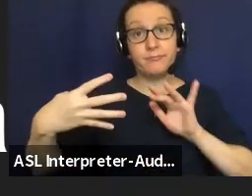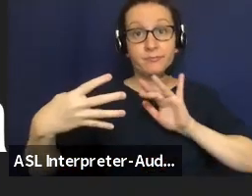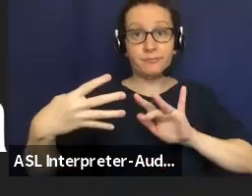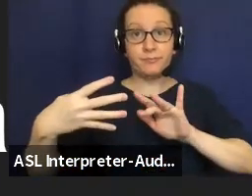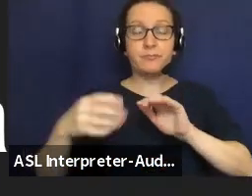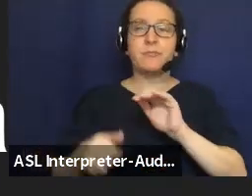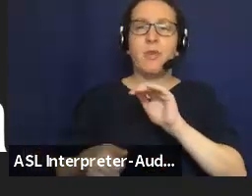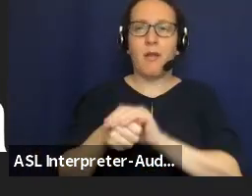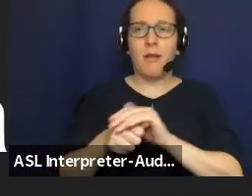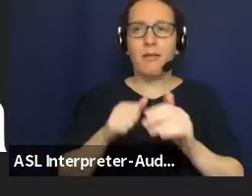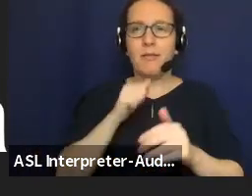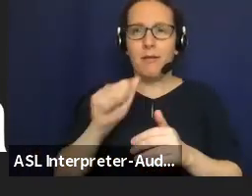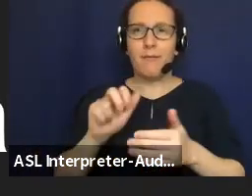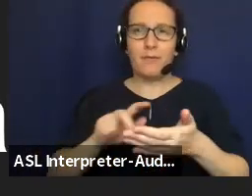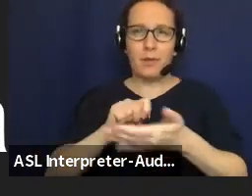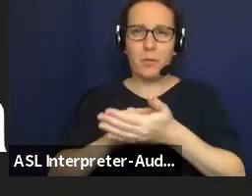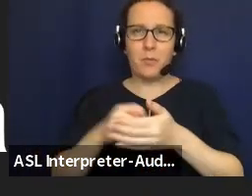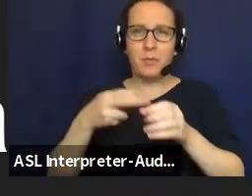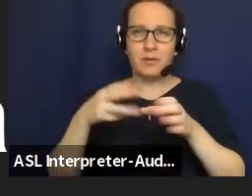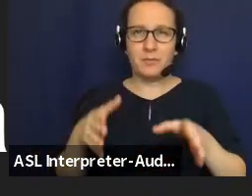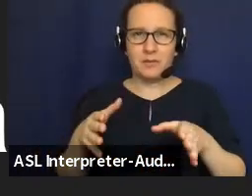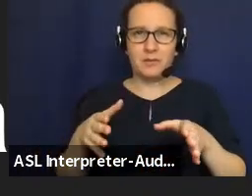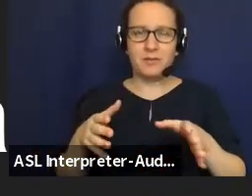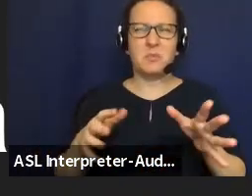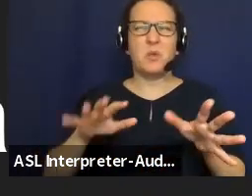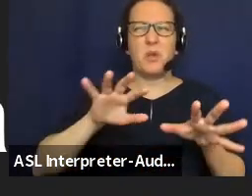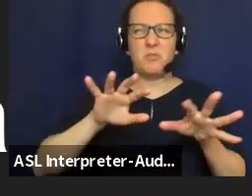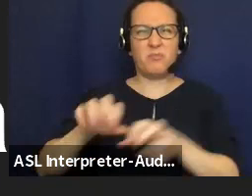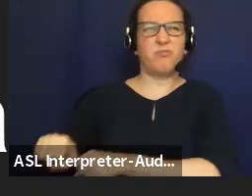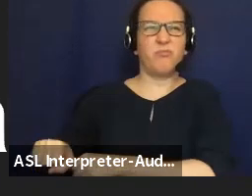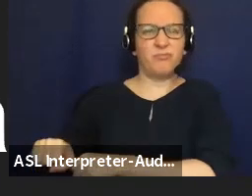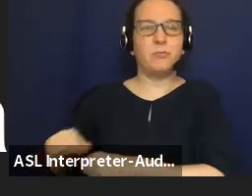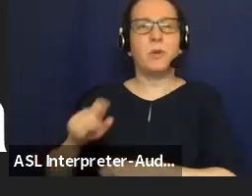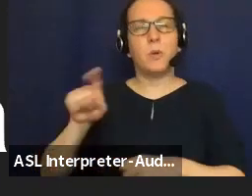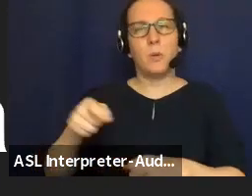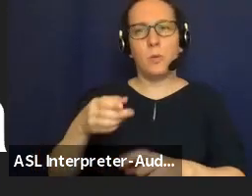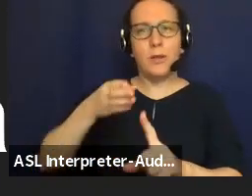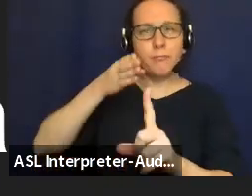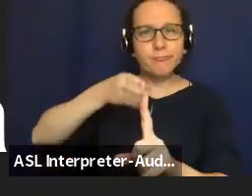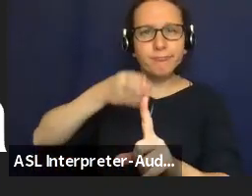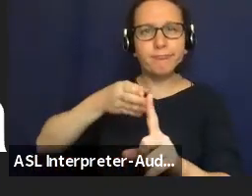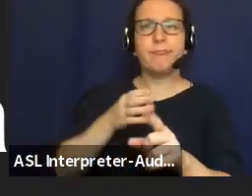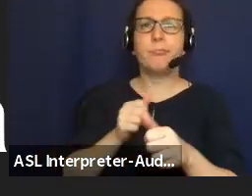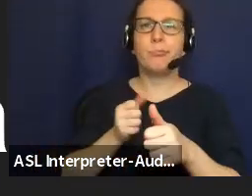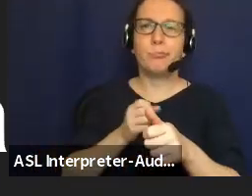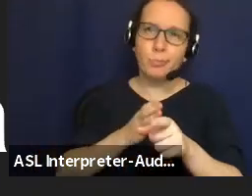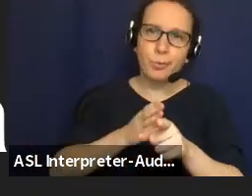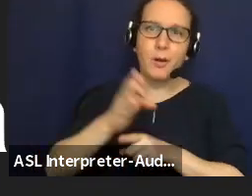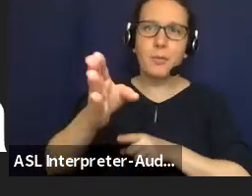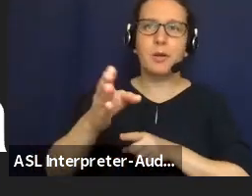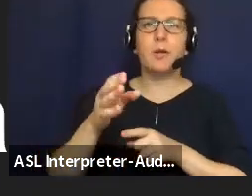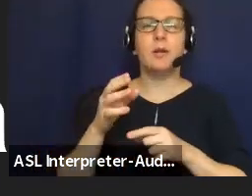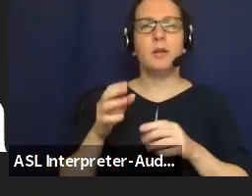non-video participants. So all you see is the primary presenters. And currently we've spotlighted